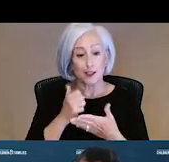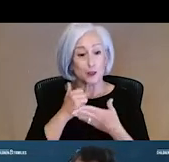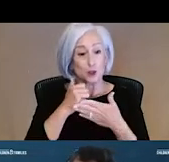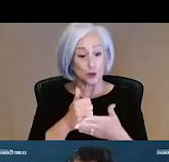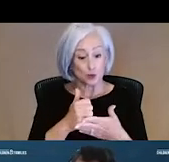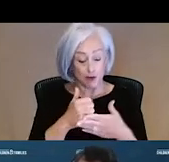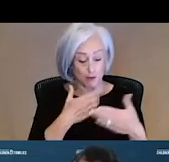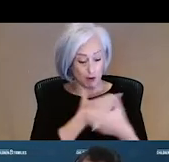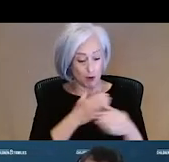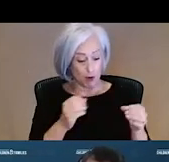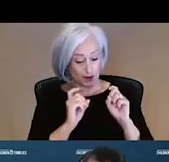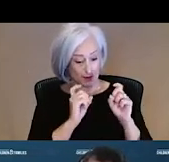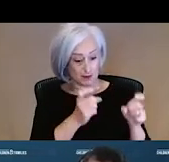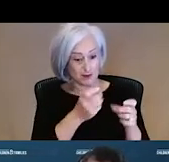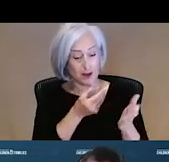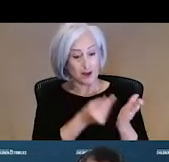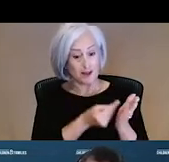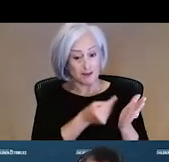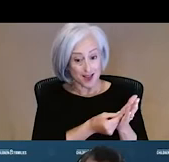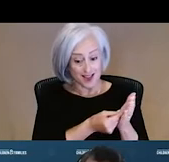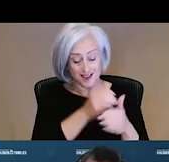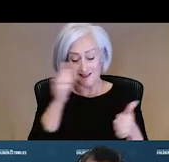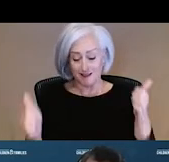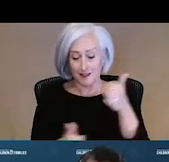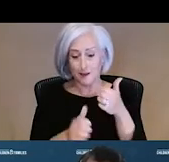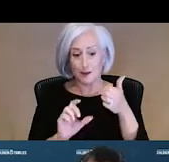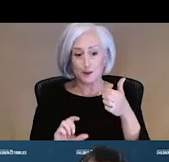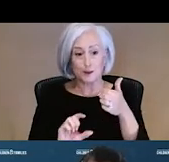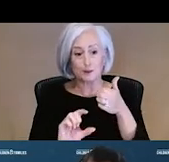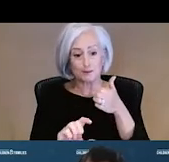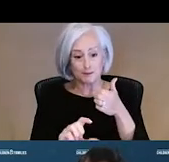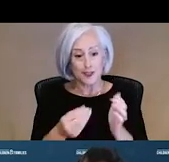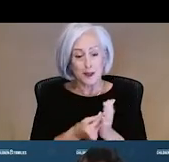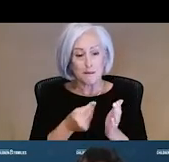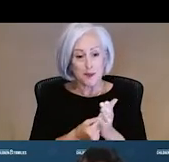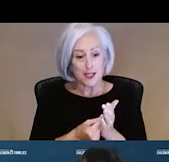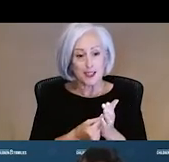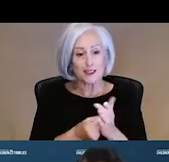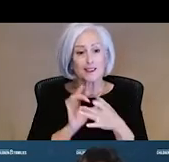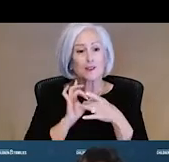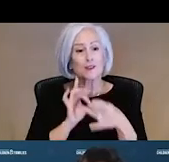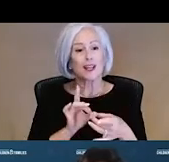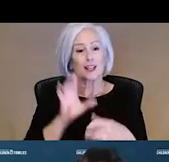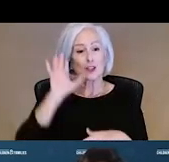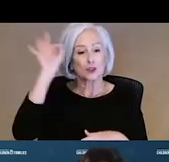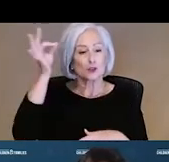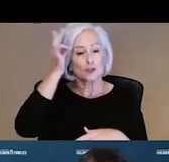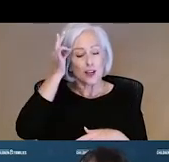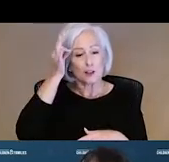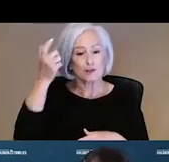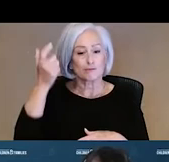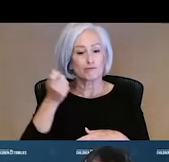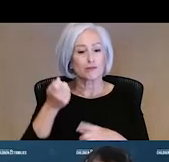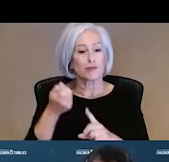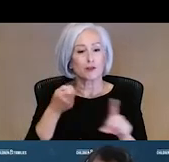best practices for administering federal grants that you receive from the Department of Health and Human Services. These